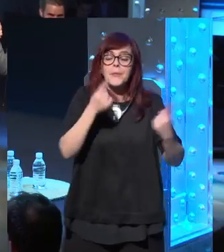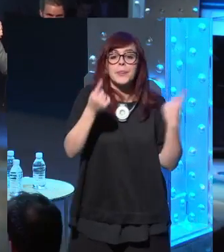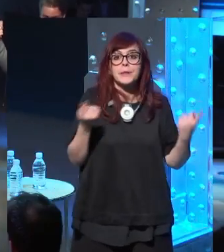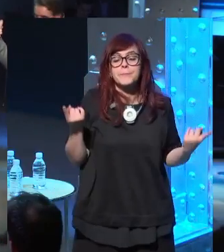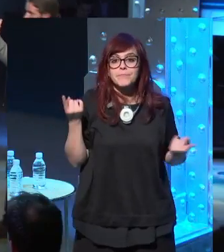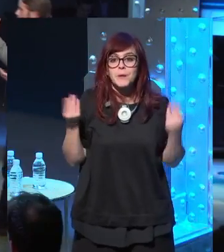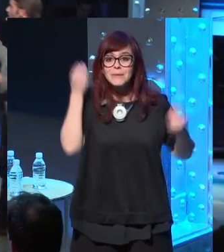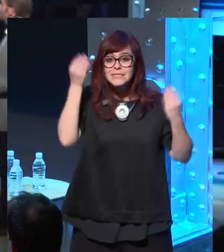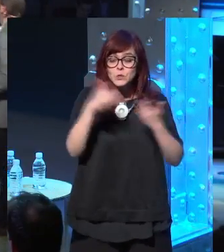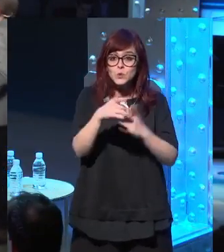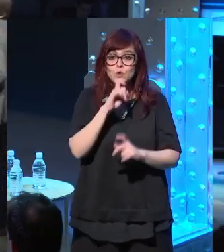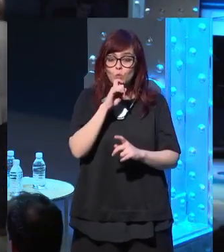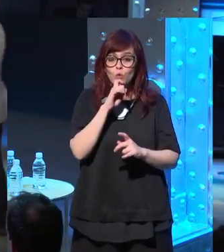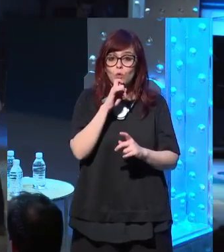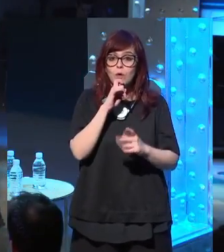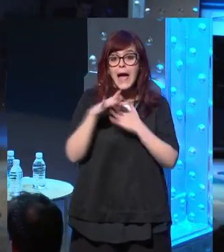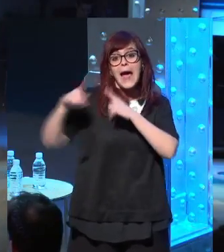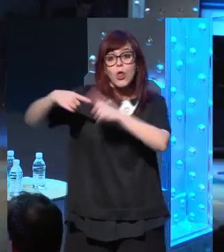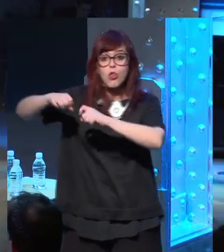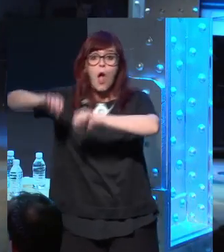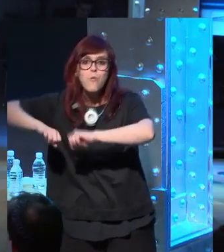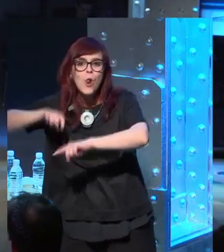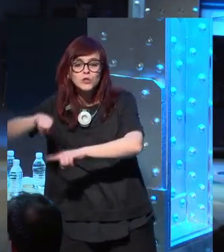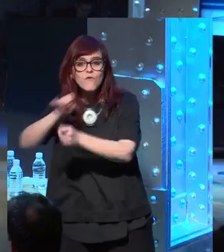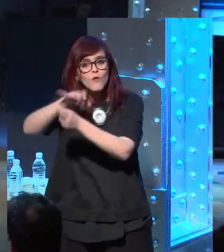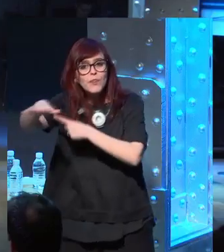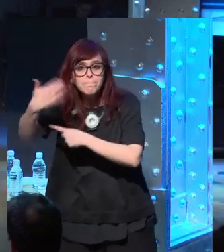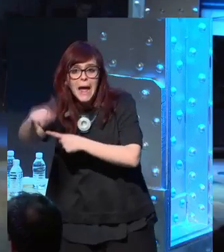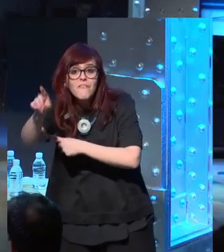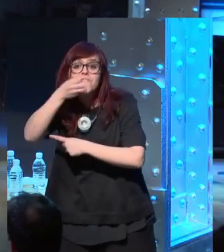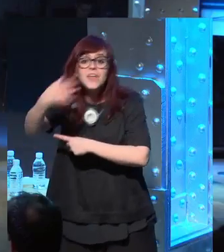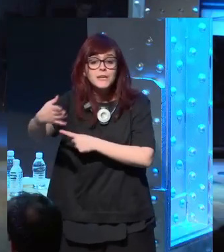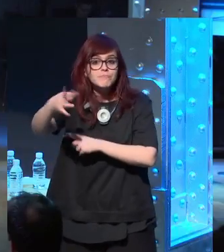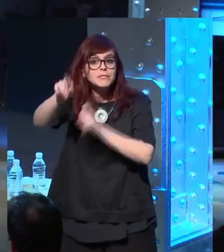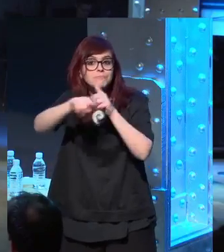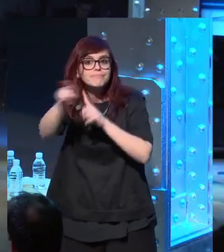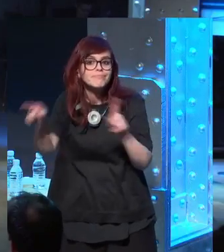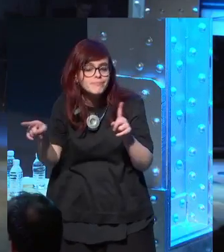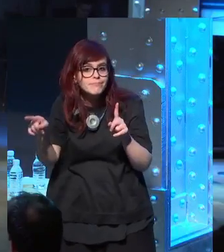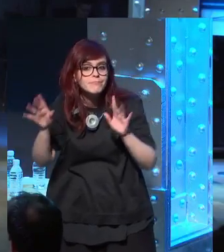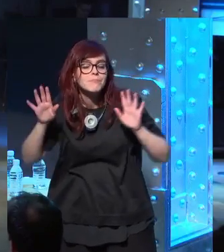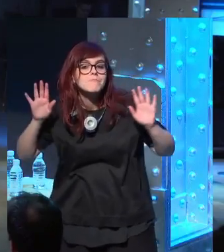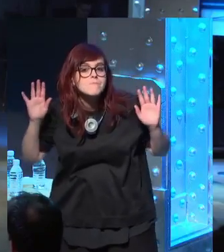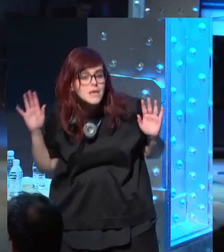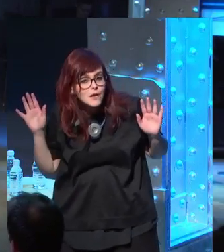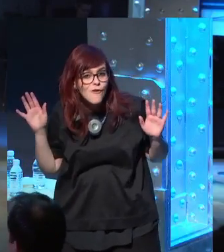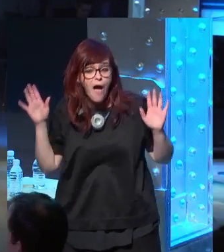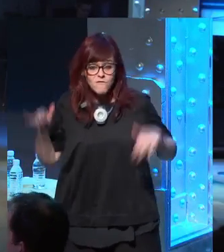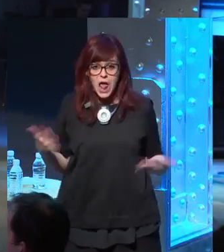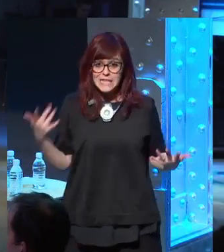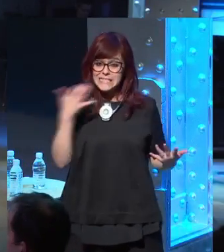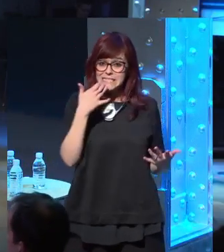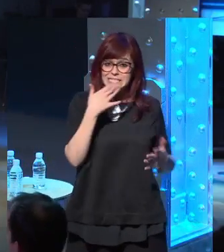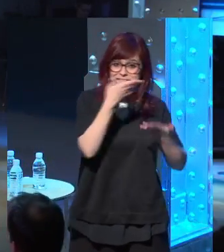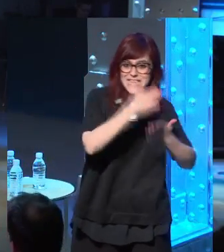generation? Right? But I think the takeaway from this is that we should all give our kids Scandinavian policies